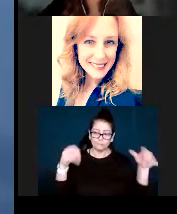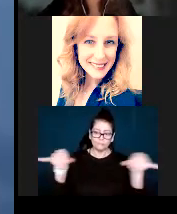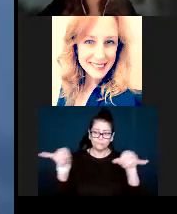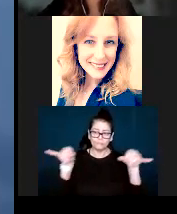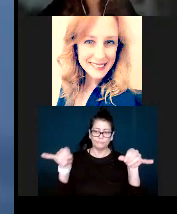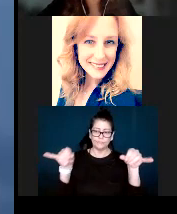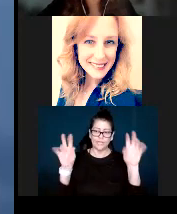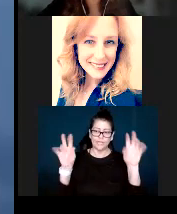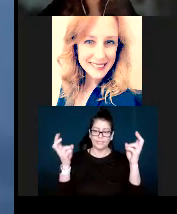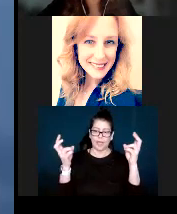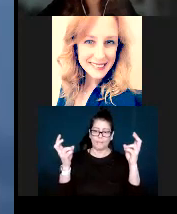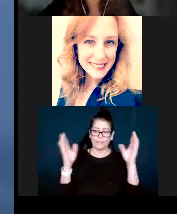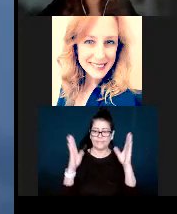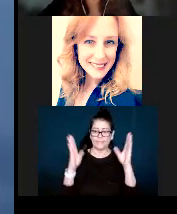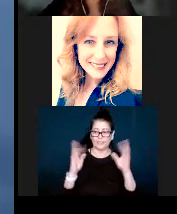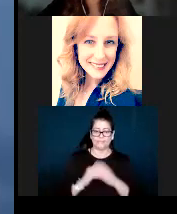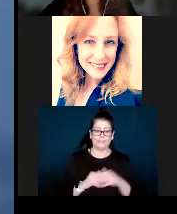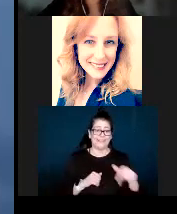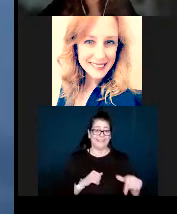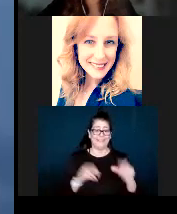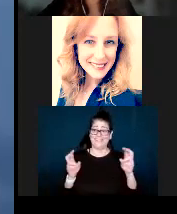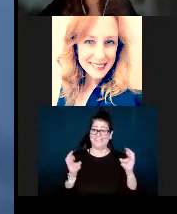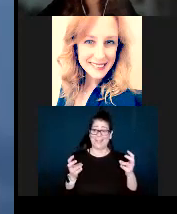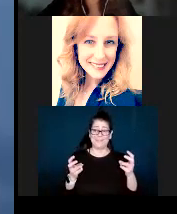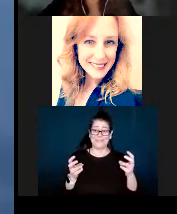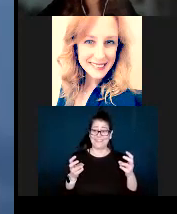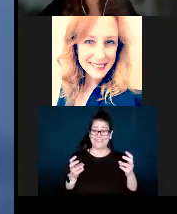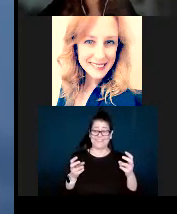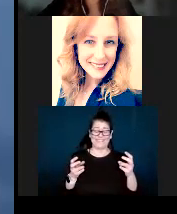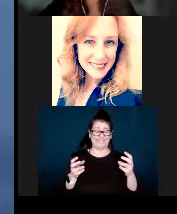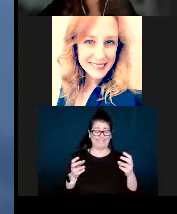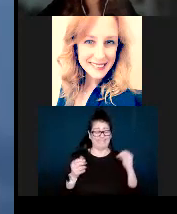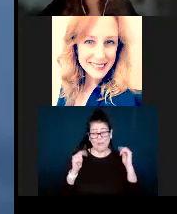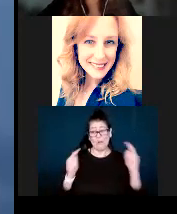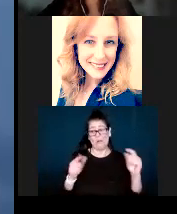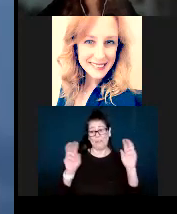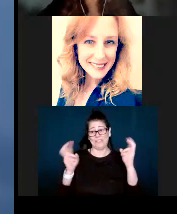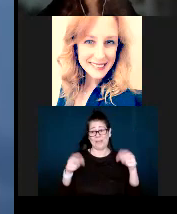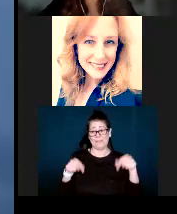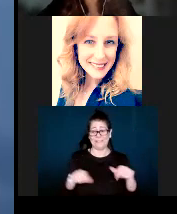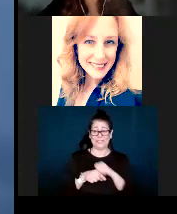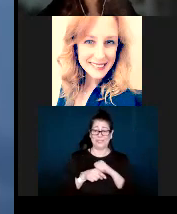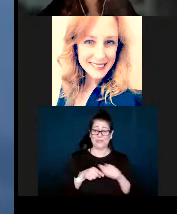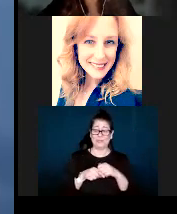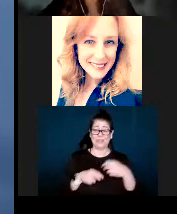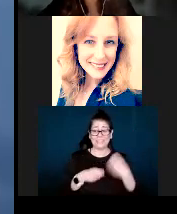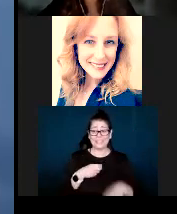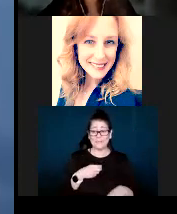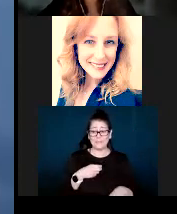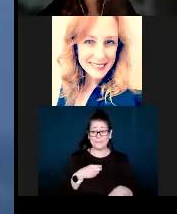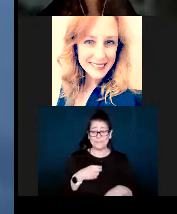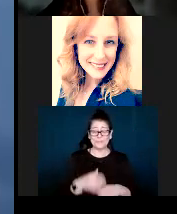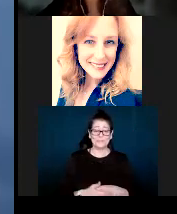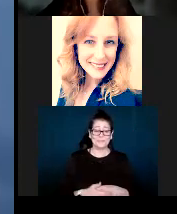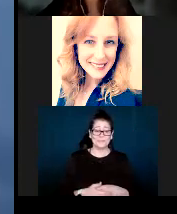topics throughout the training they're hard topics, and this exercise can help prepare us for the